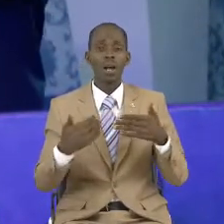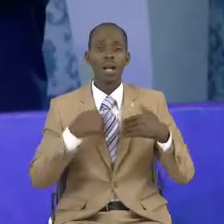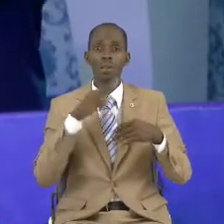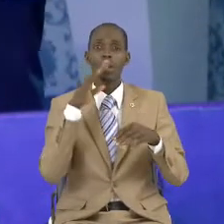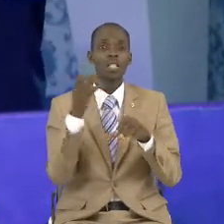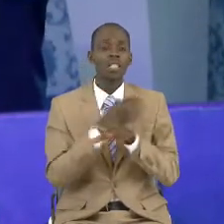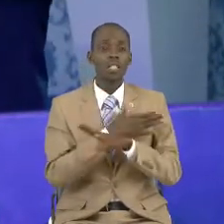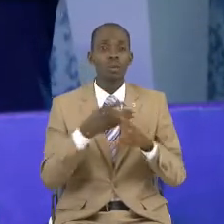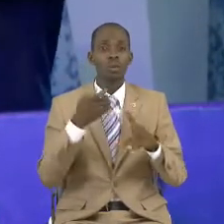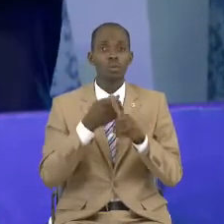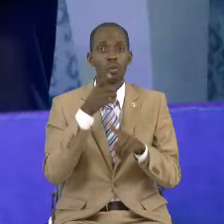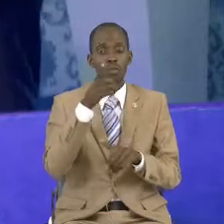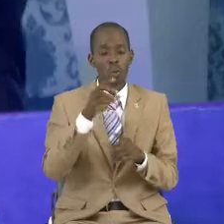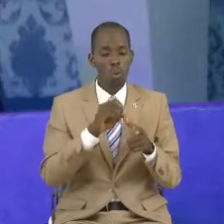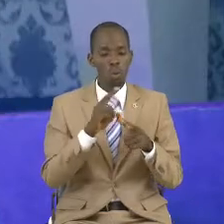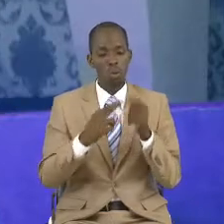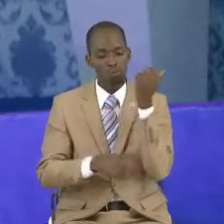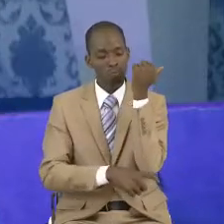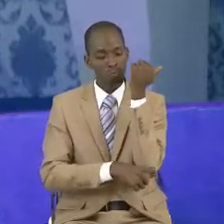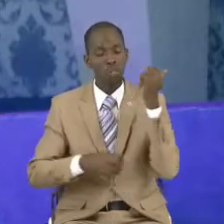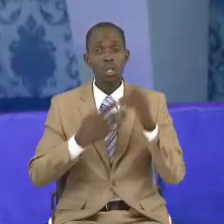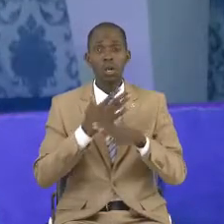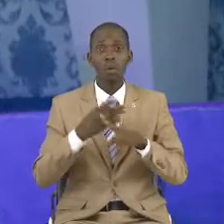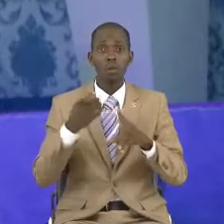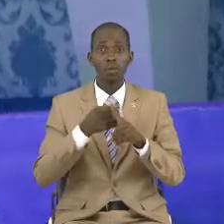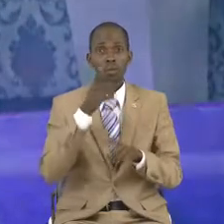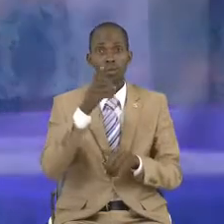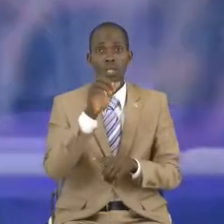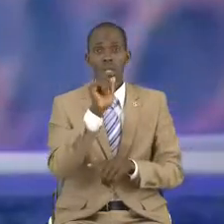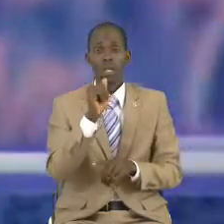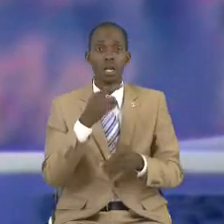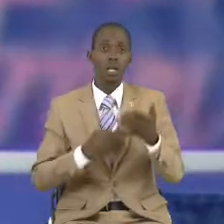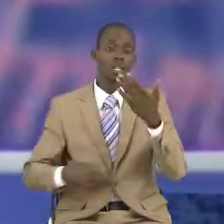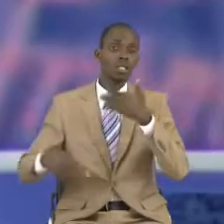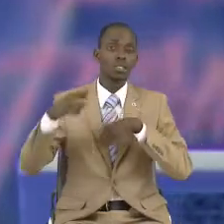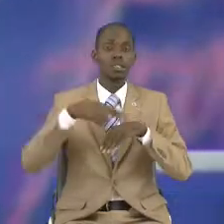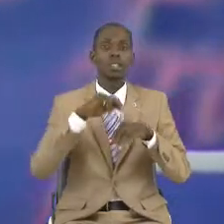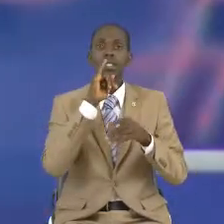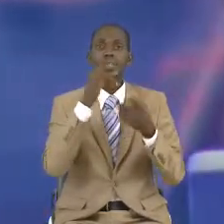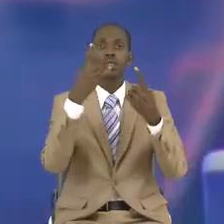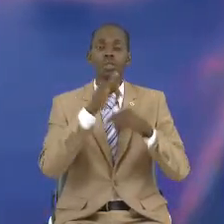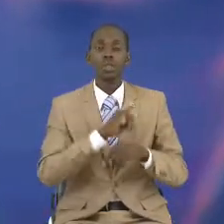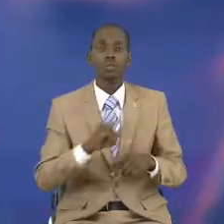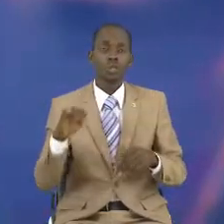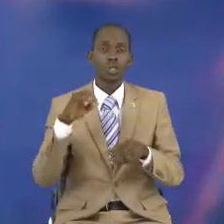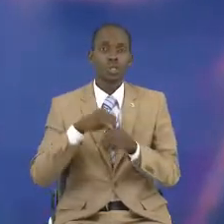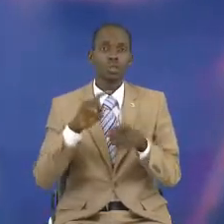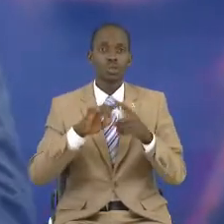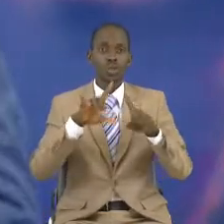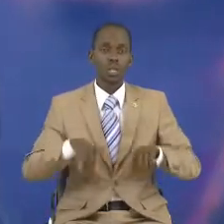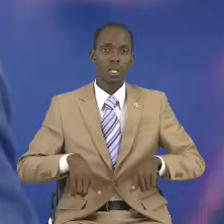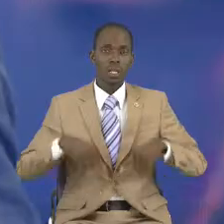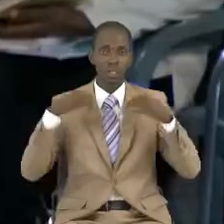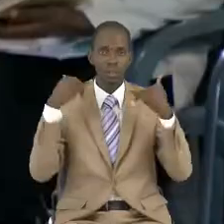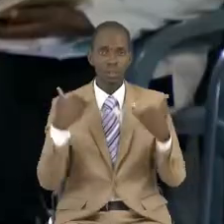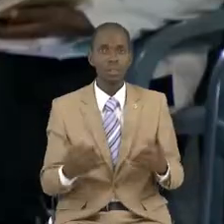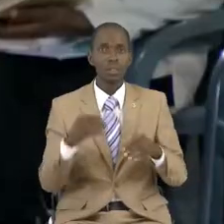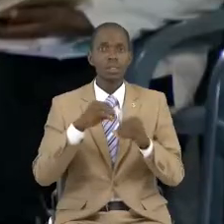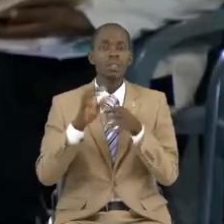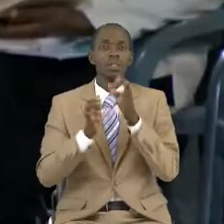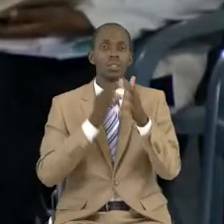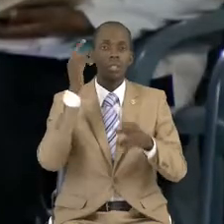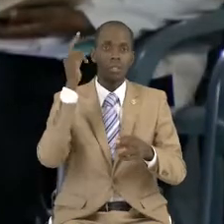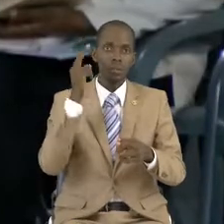or stolen away from you a restoration is coming to your life tonight in jesus